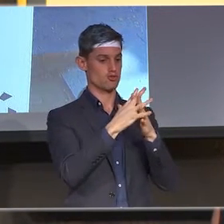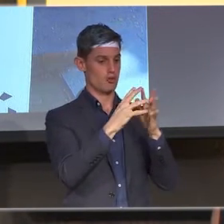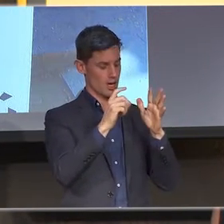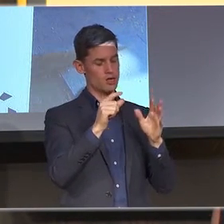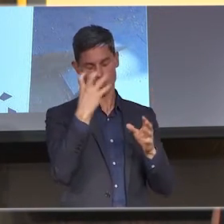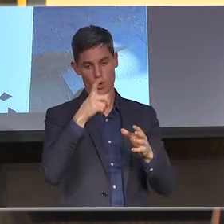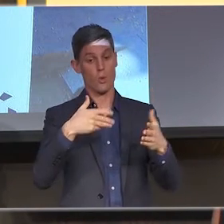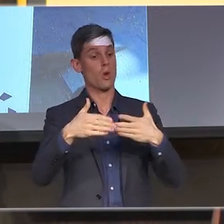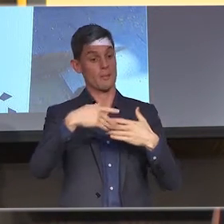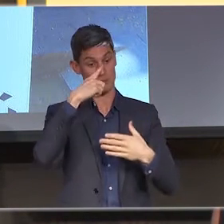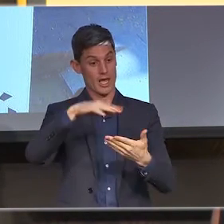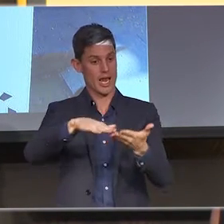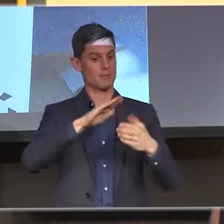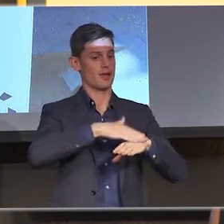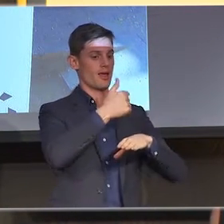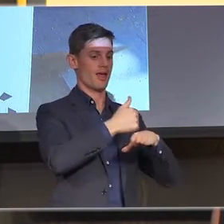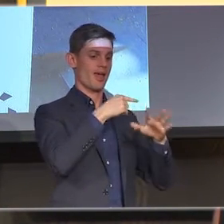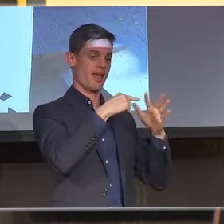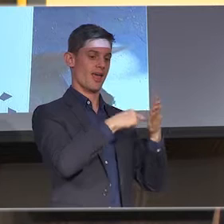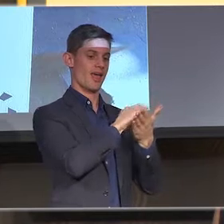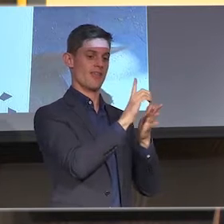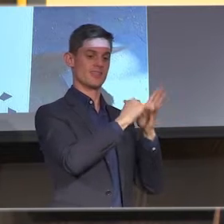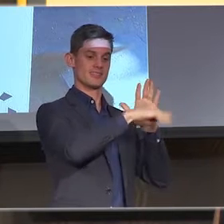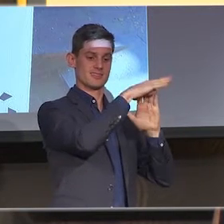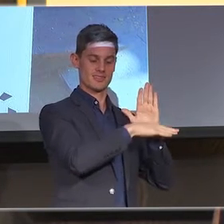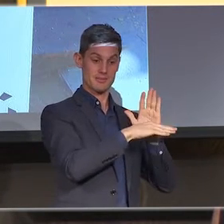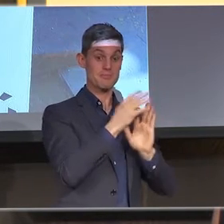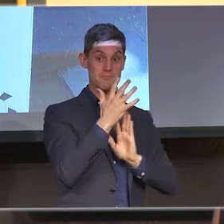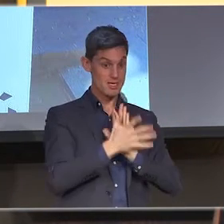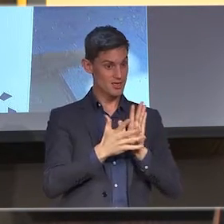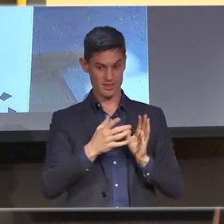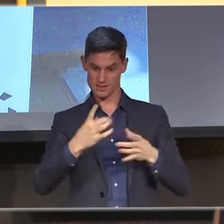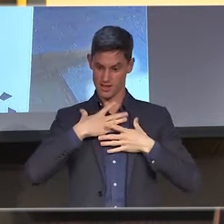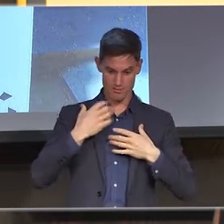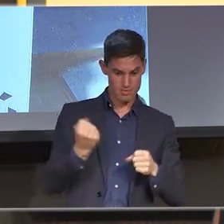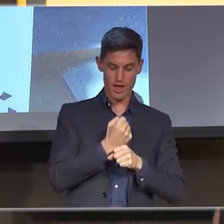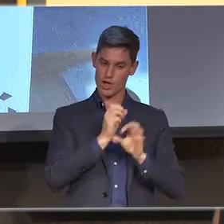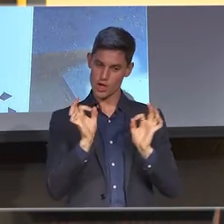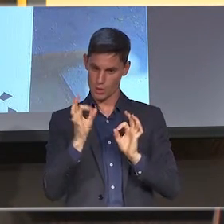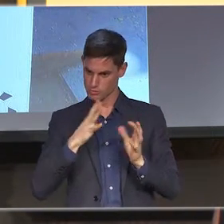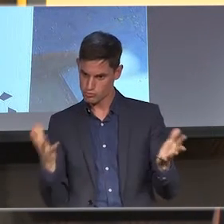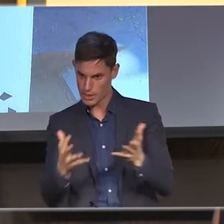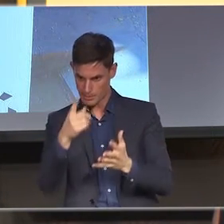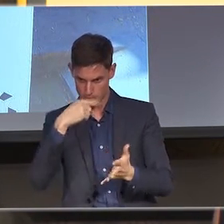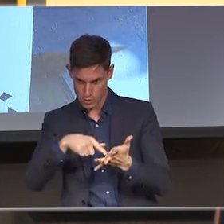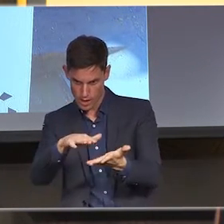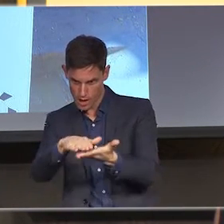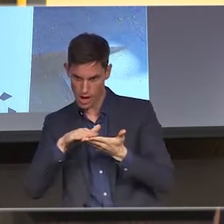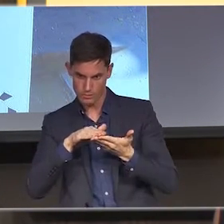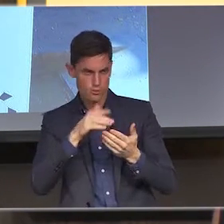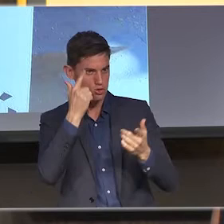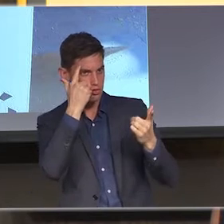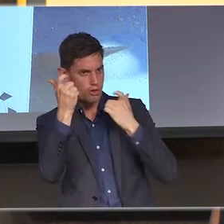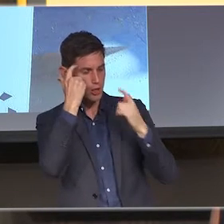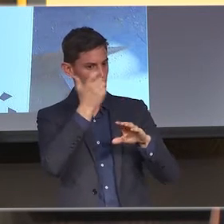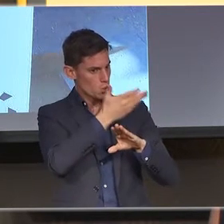ethics, because a citizen platform doesn't just aim to change policies, it also aims to change the rules of the game and create new ways of